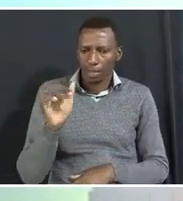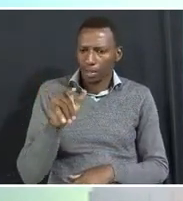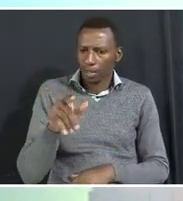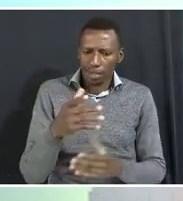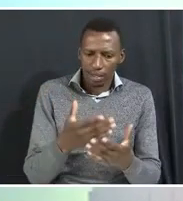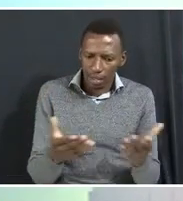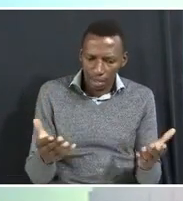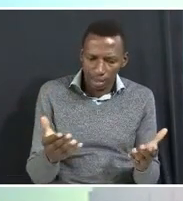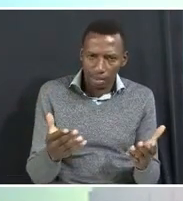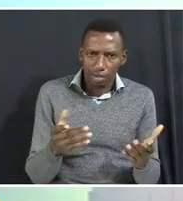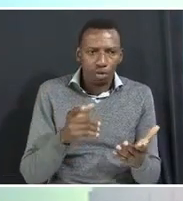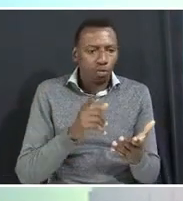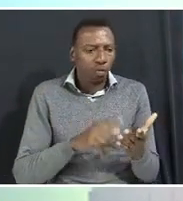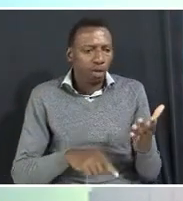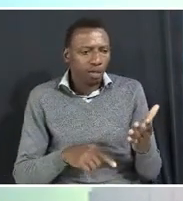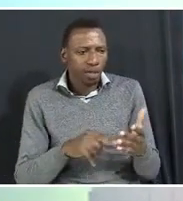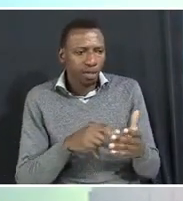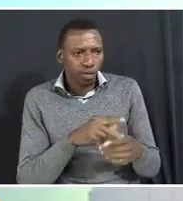be, what will be the sign,